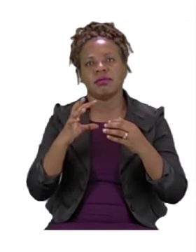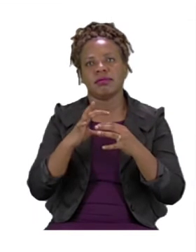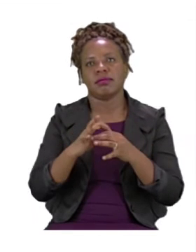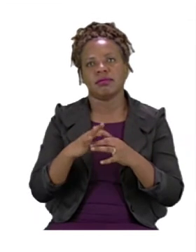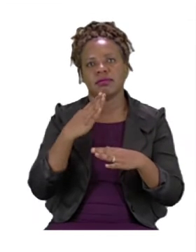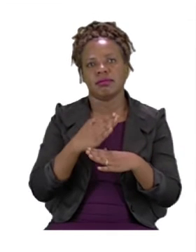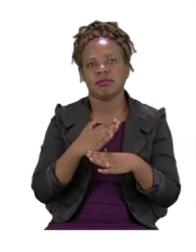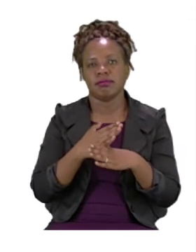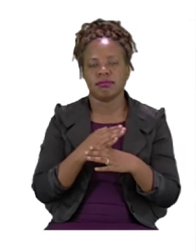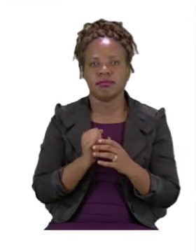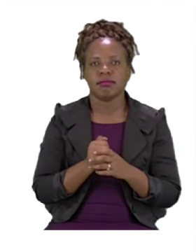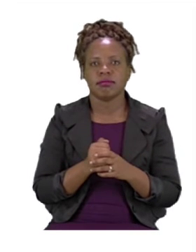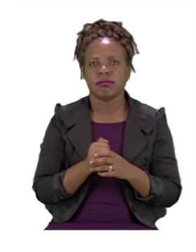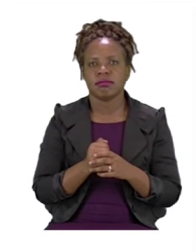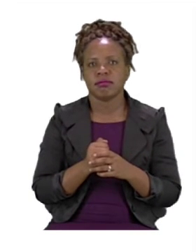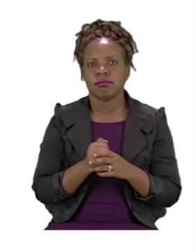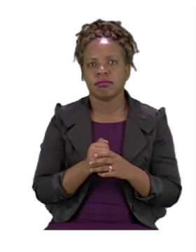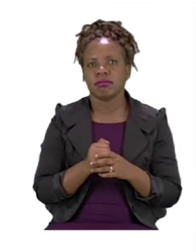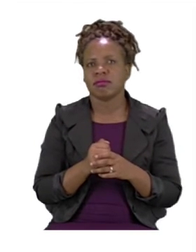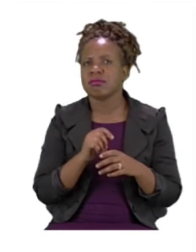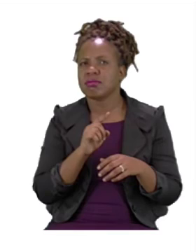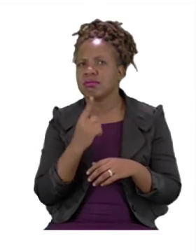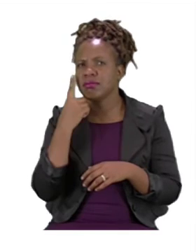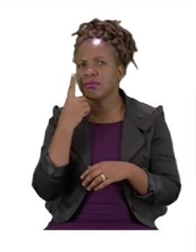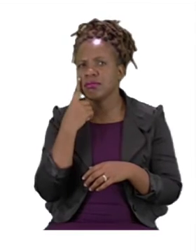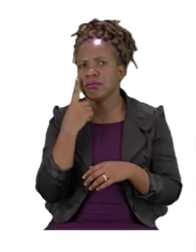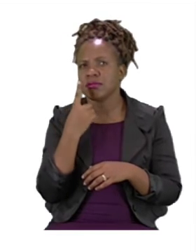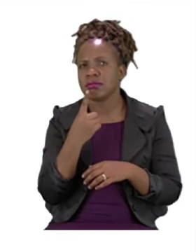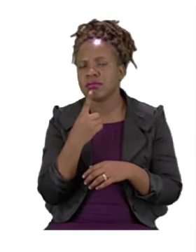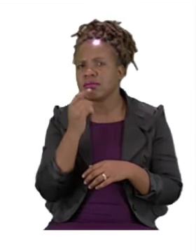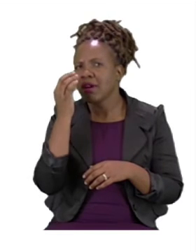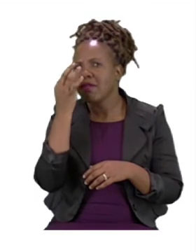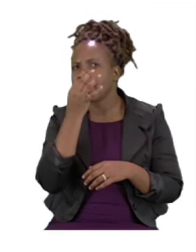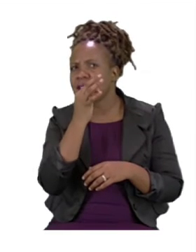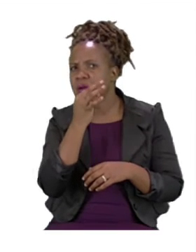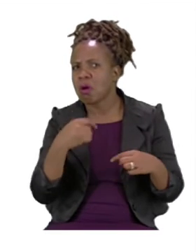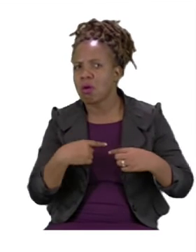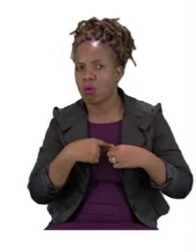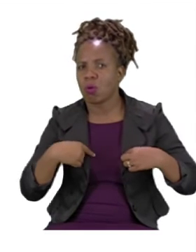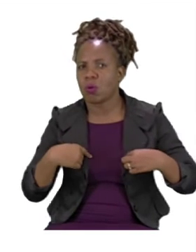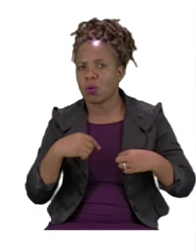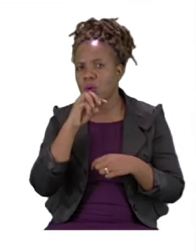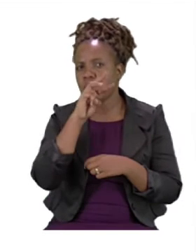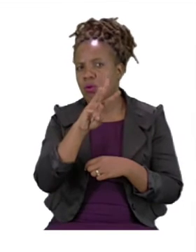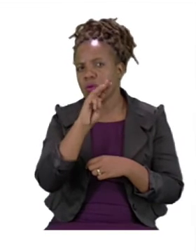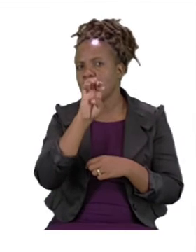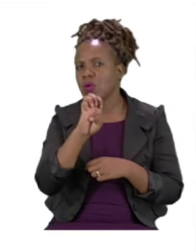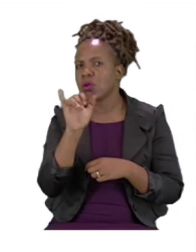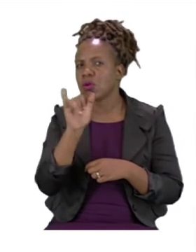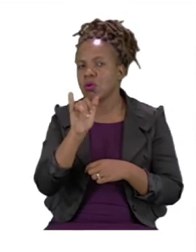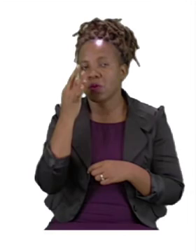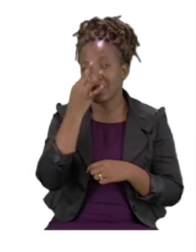Now, let's take a look at the first flower. Remember we said the first flower when we have the words